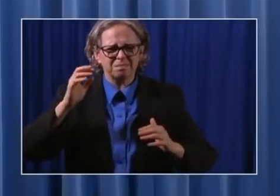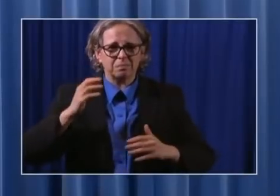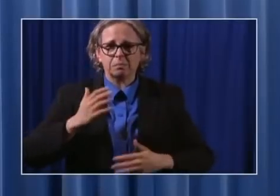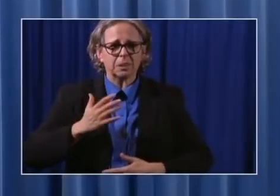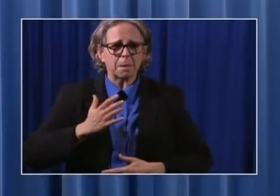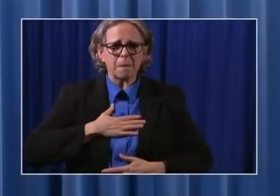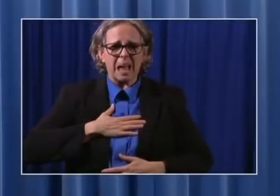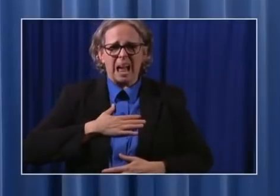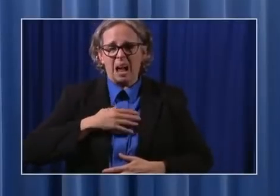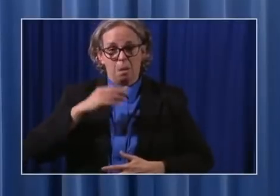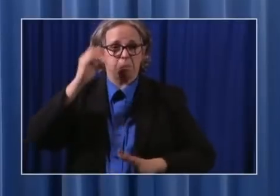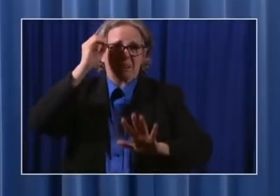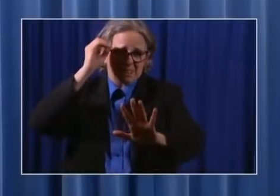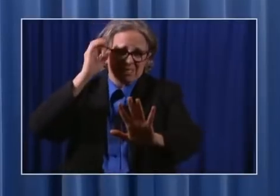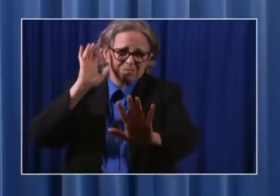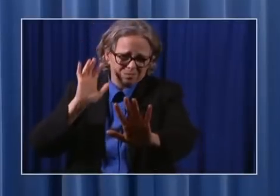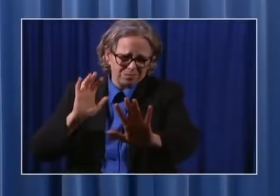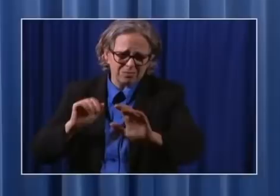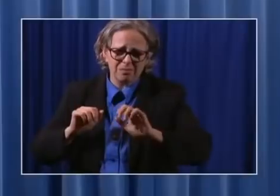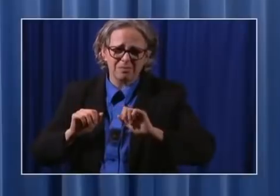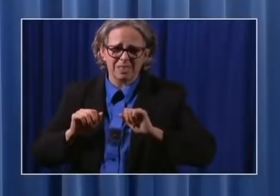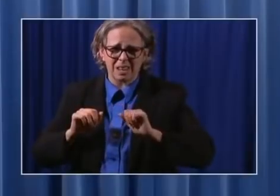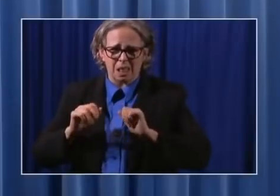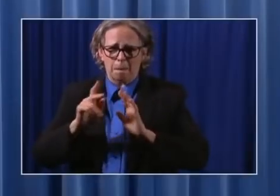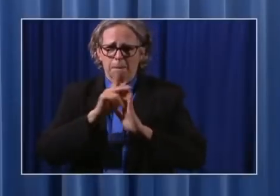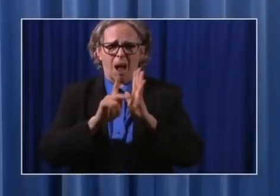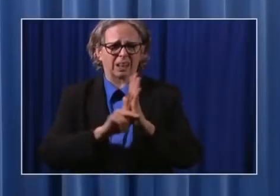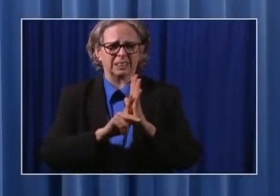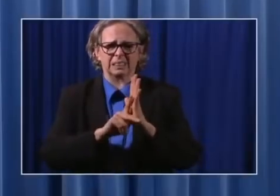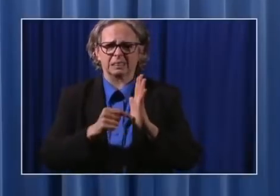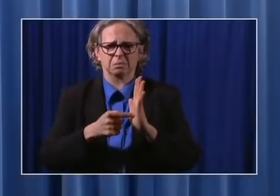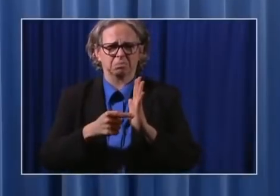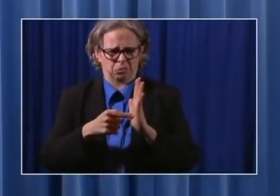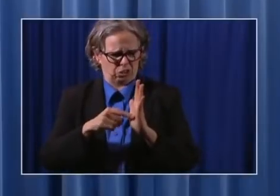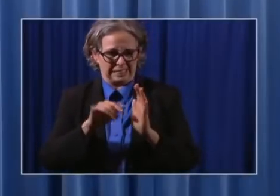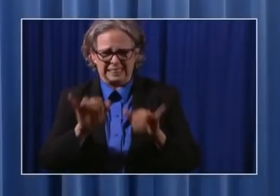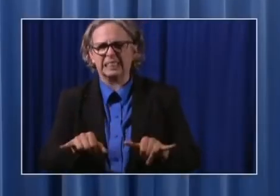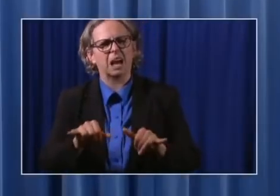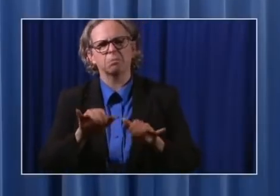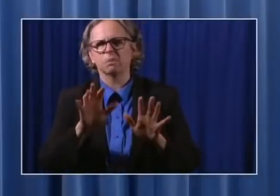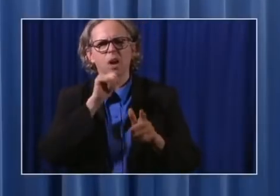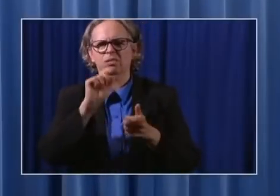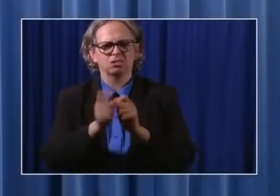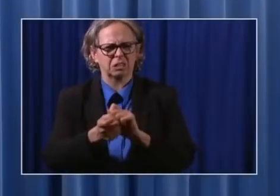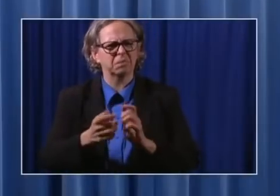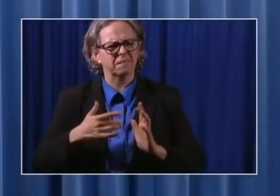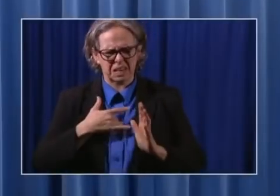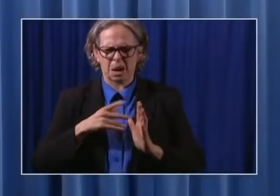the merits of the policy. I think the policy, to me, is